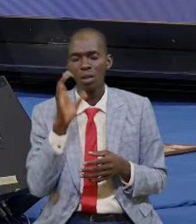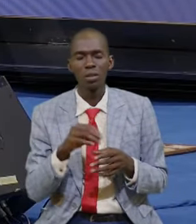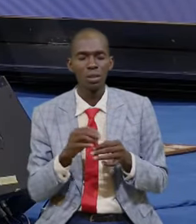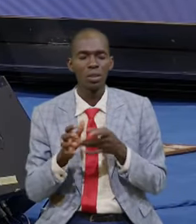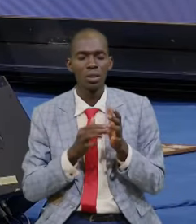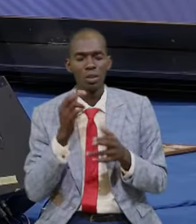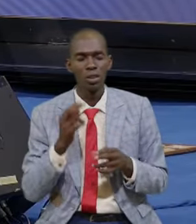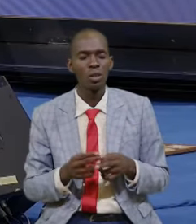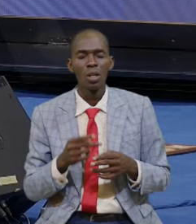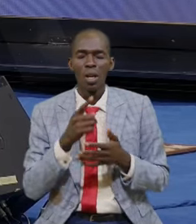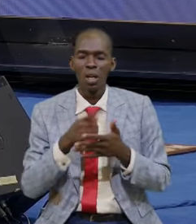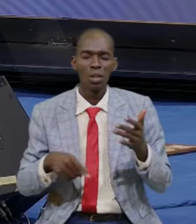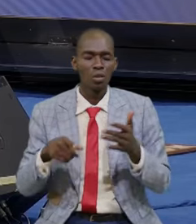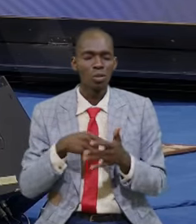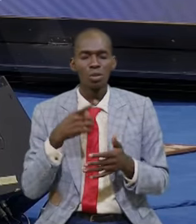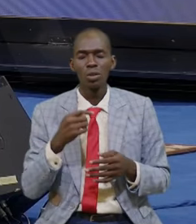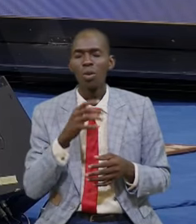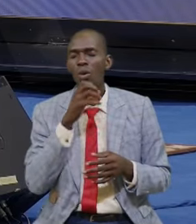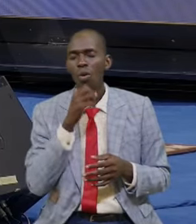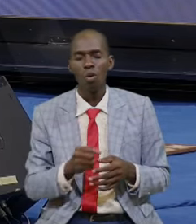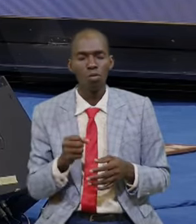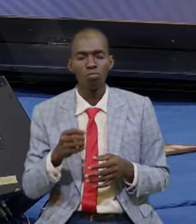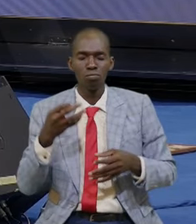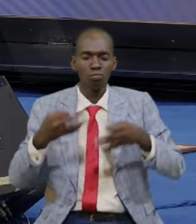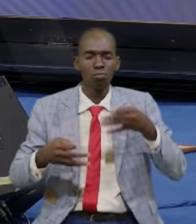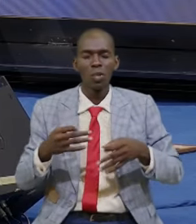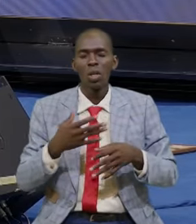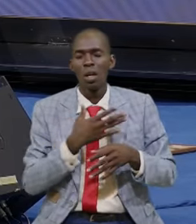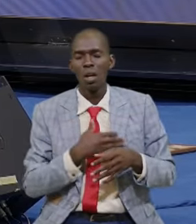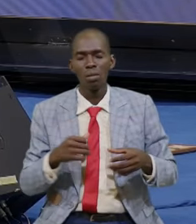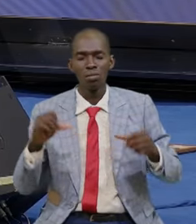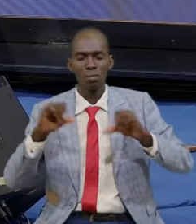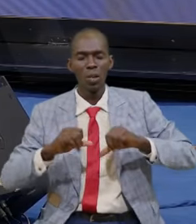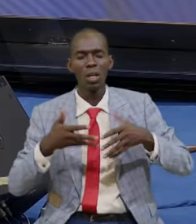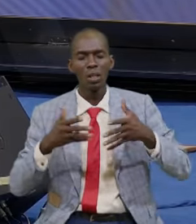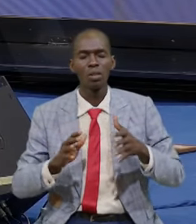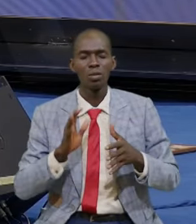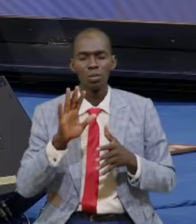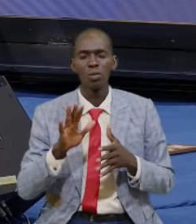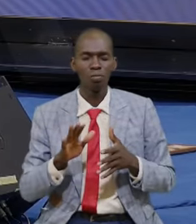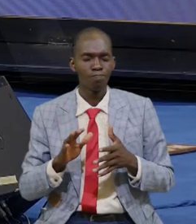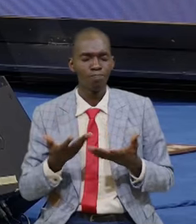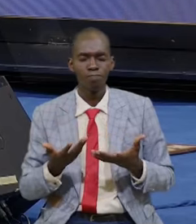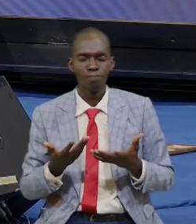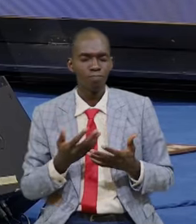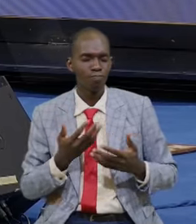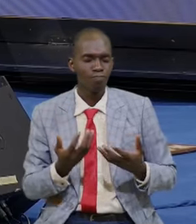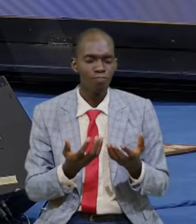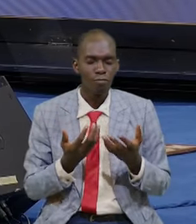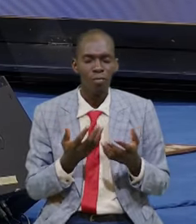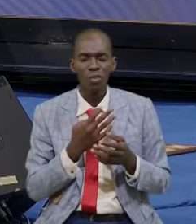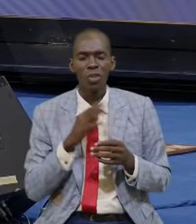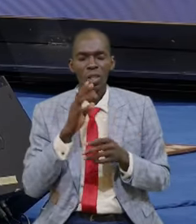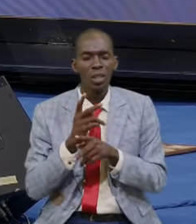the old condemnation. And let your compassion take over now. And let your care take